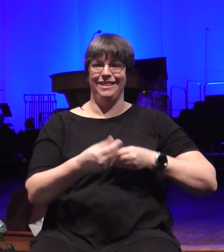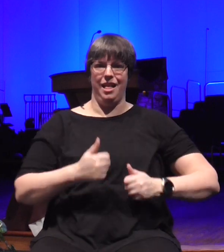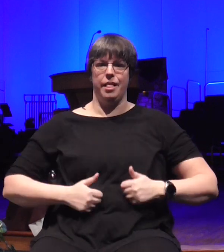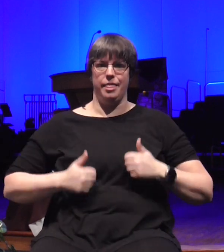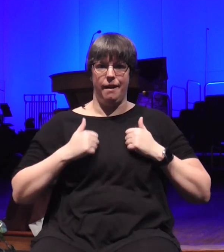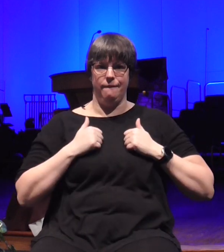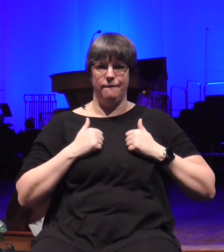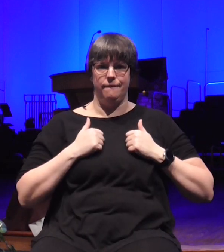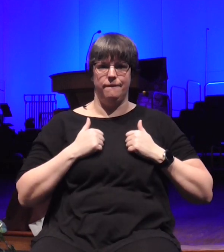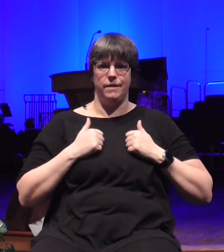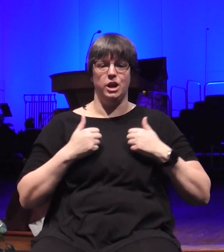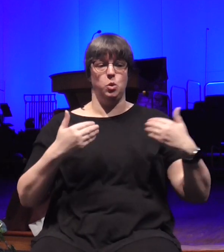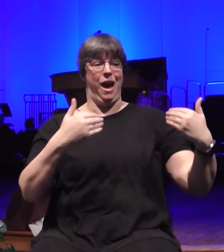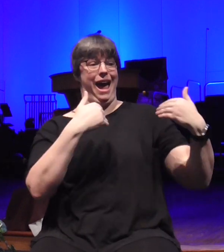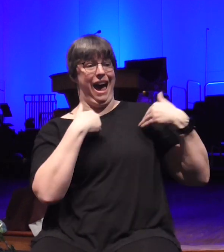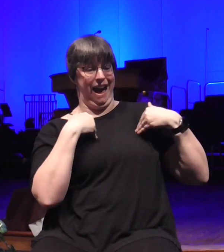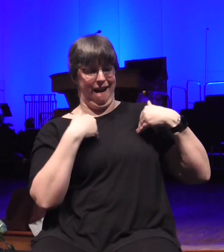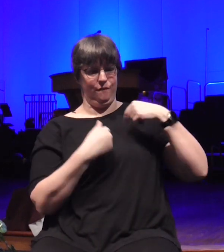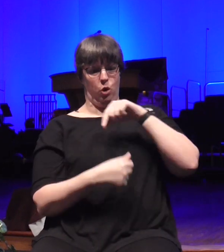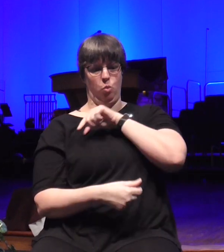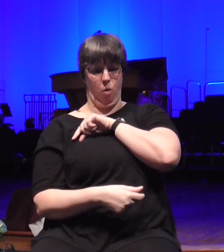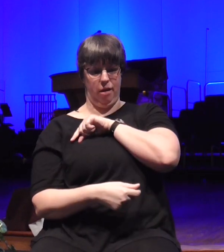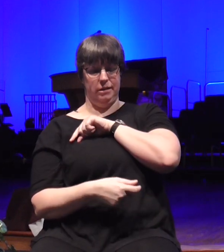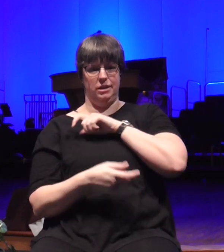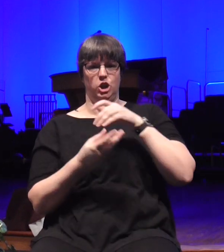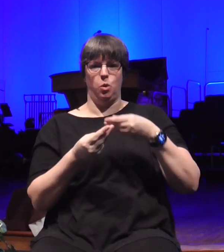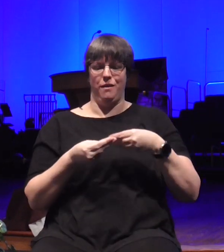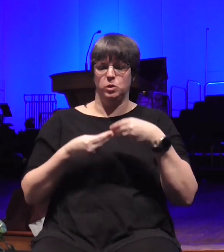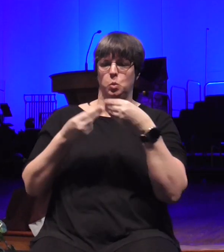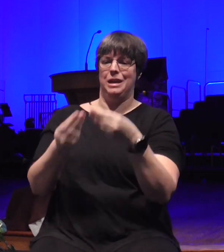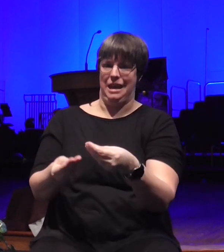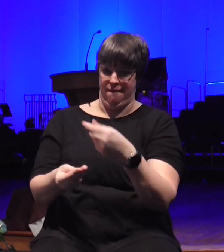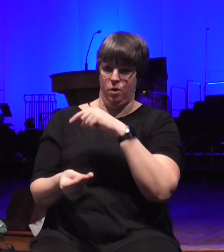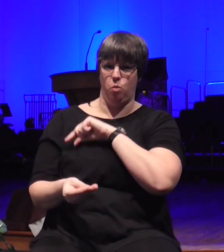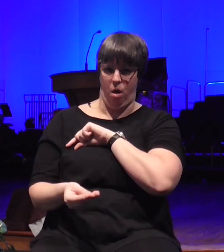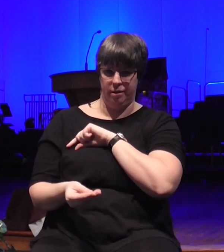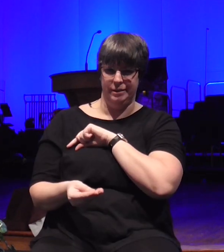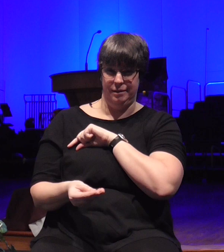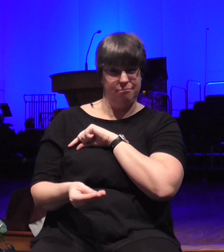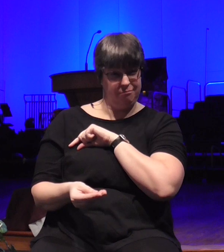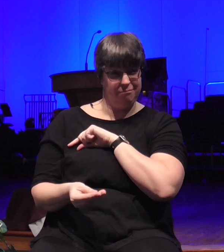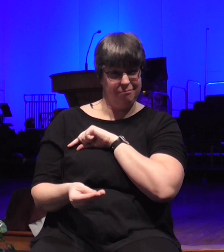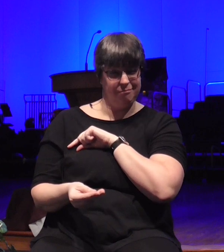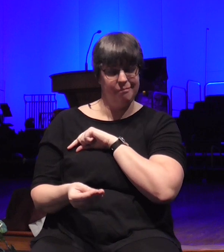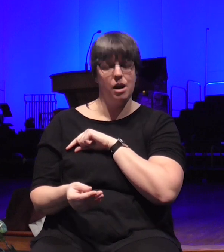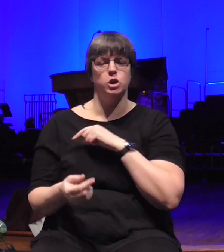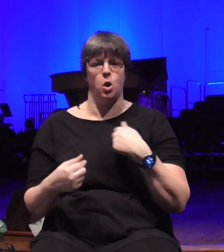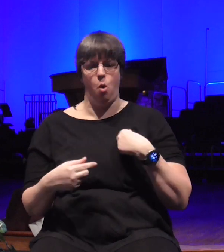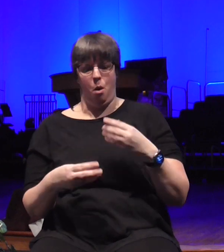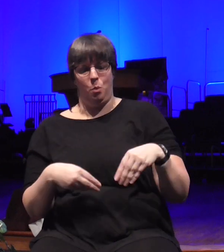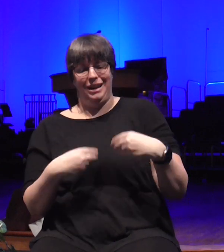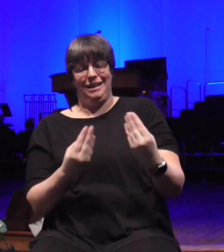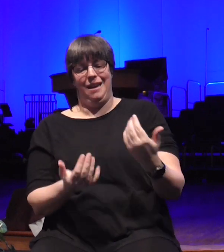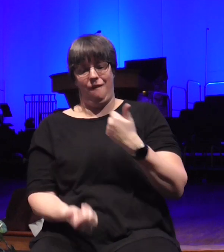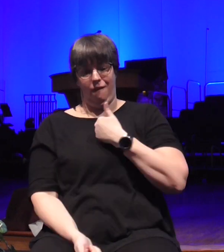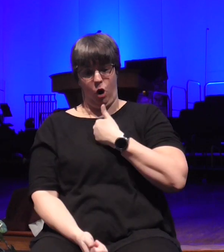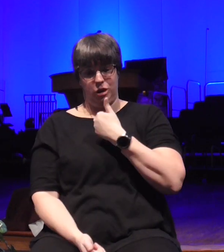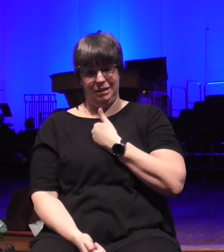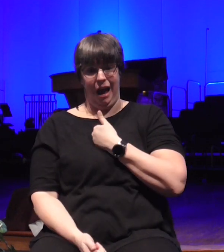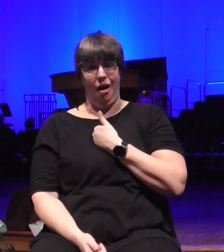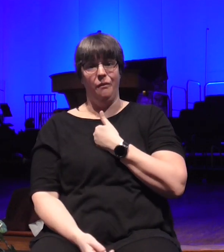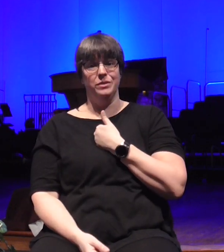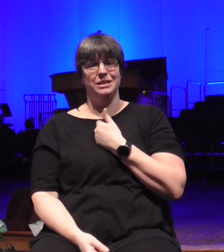got to give quality to this life. Give ourselves. What we give of ourselves determines what